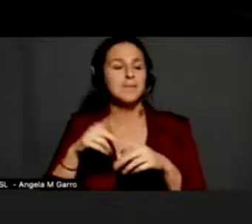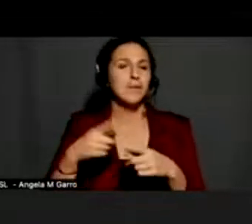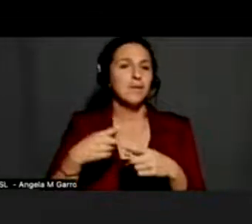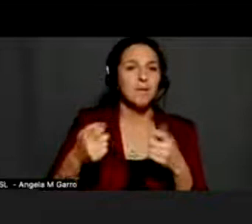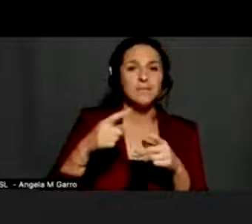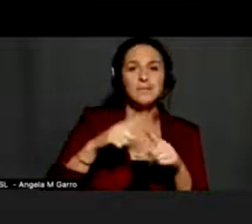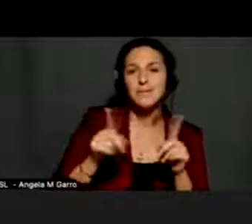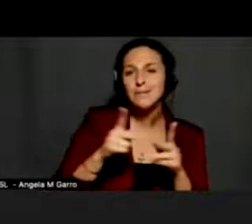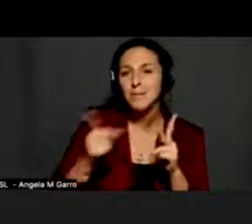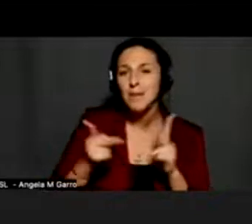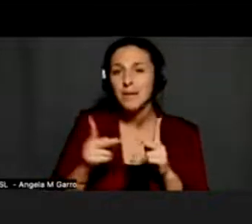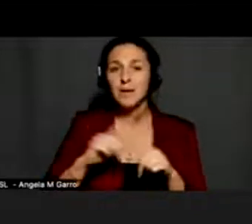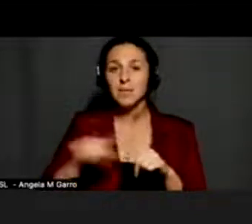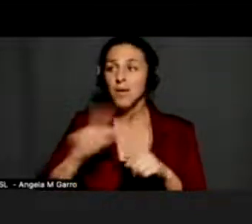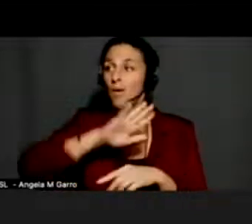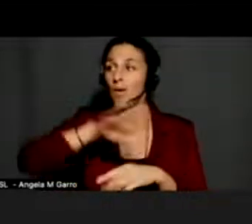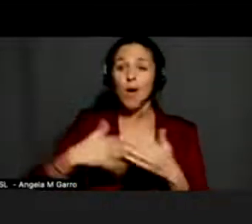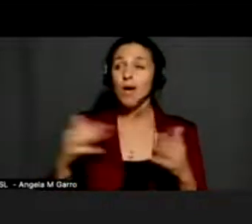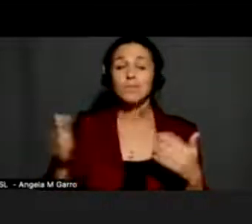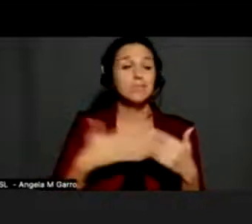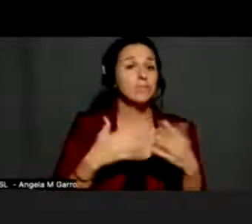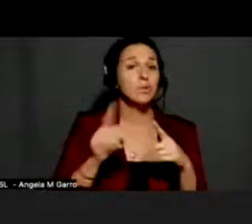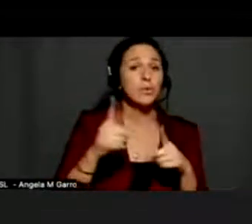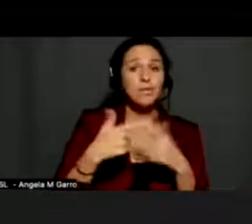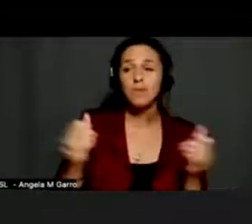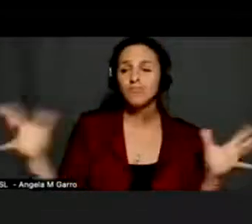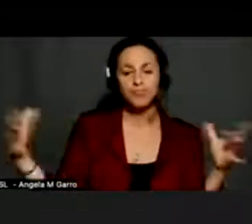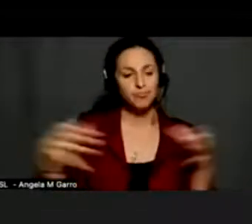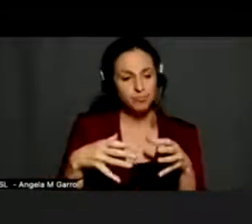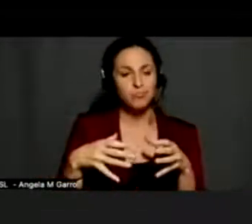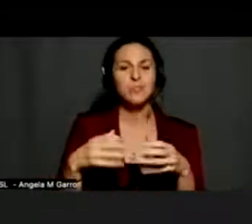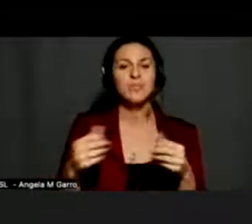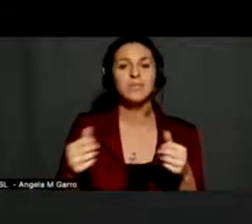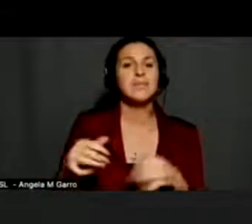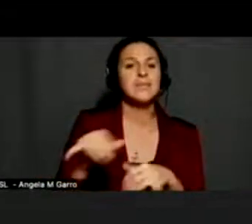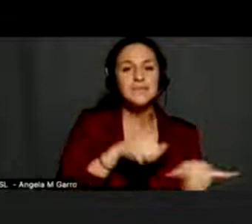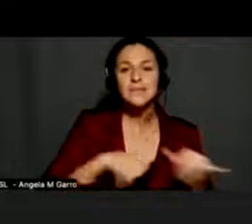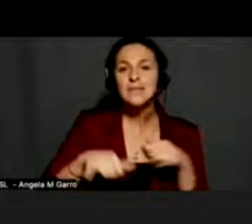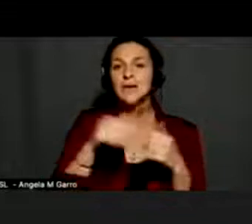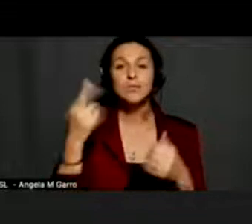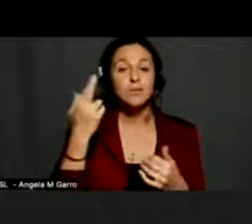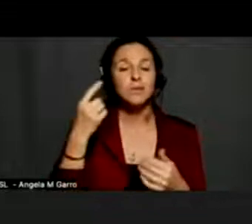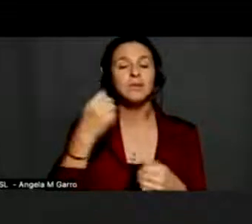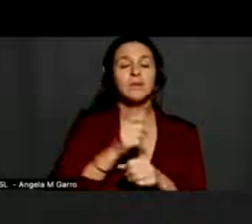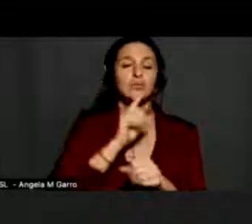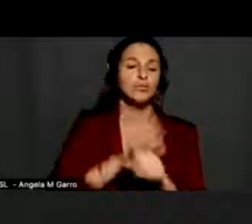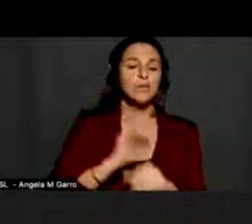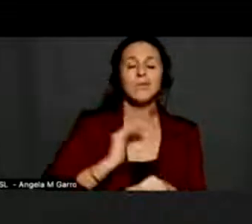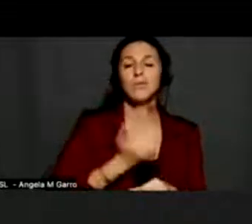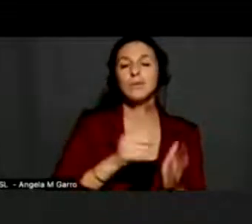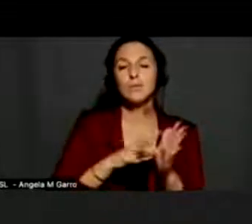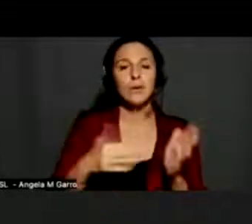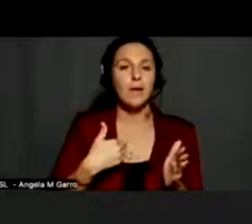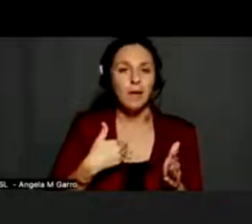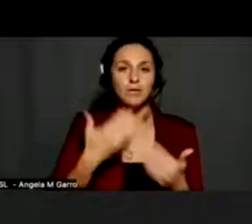together for the one common cause, which is to ensure our students have a great education. So please come out of your